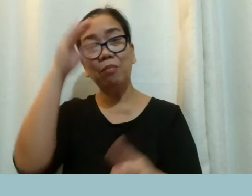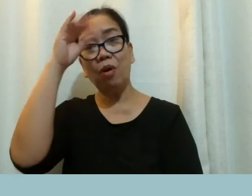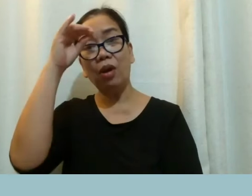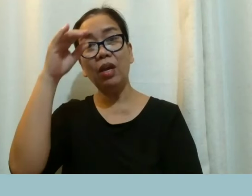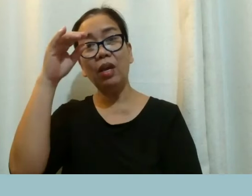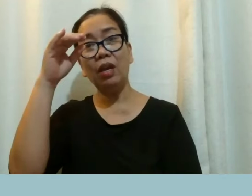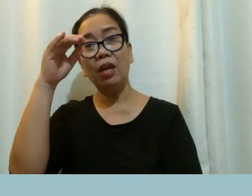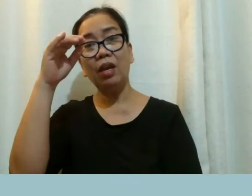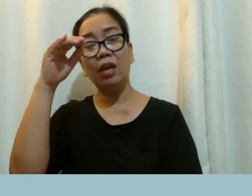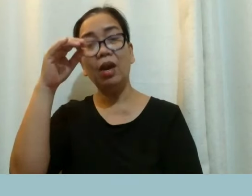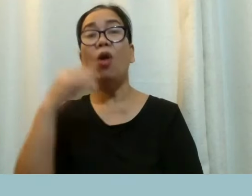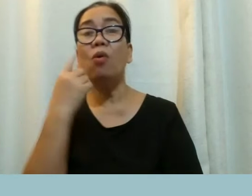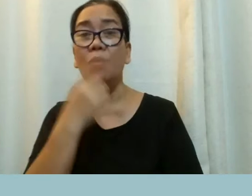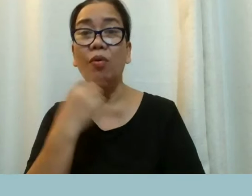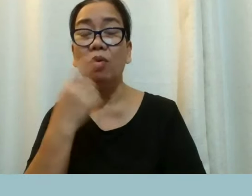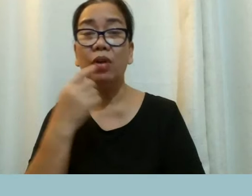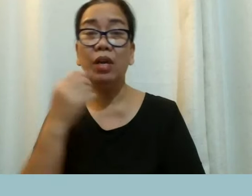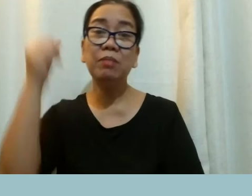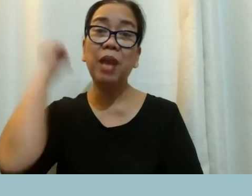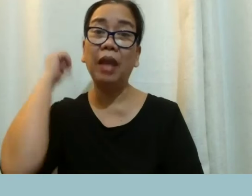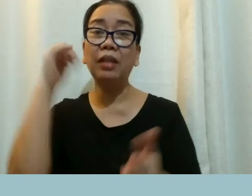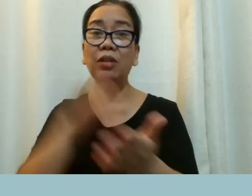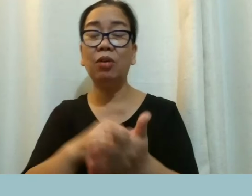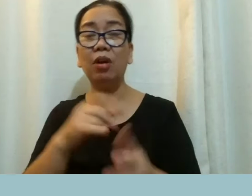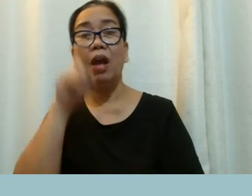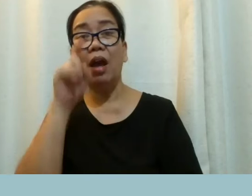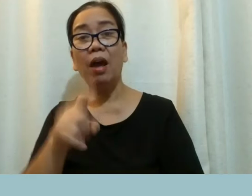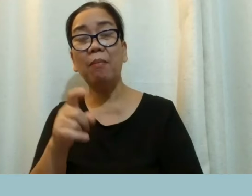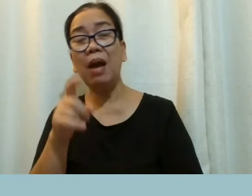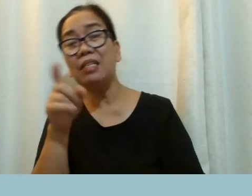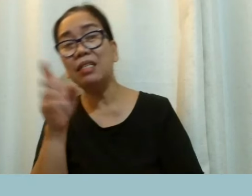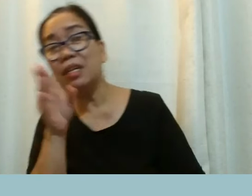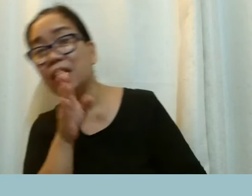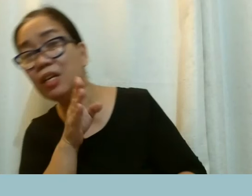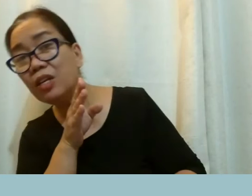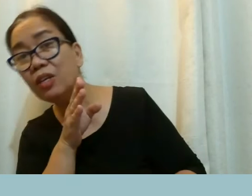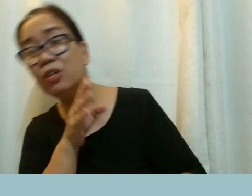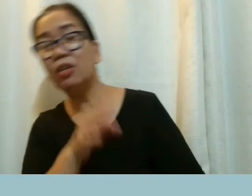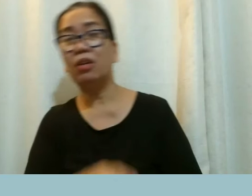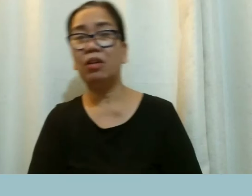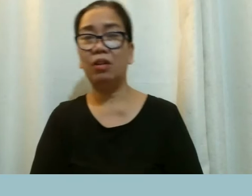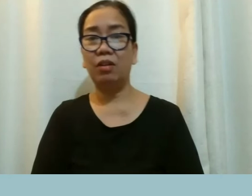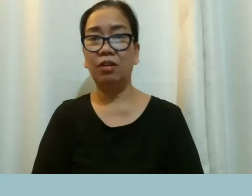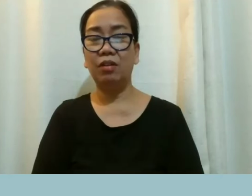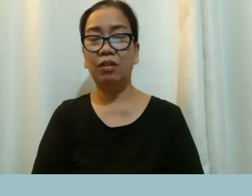that boy who is behind the door must